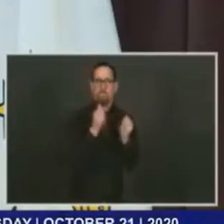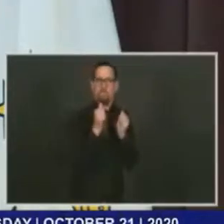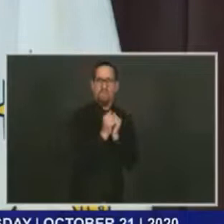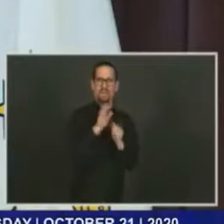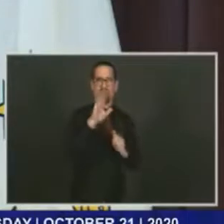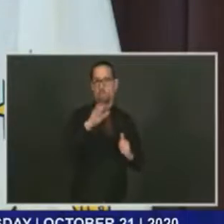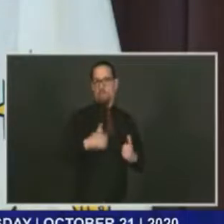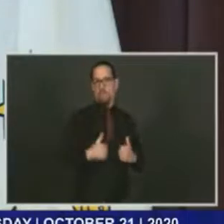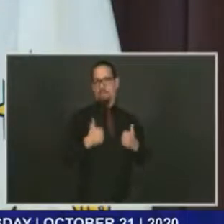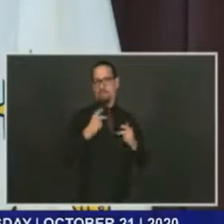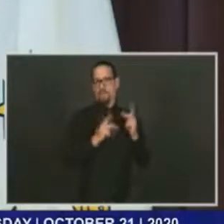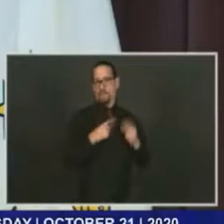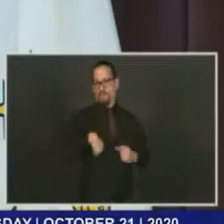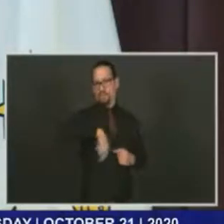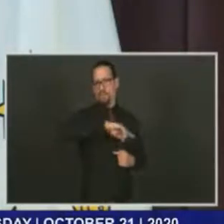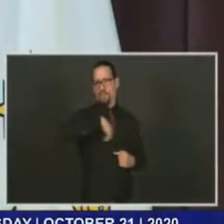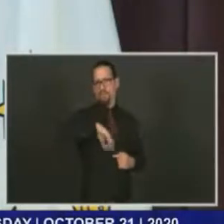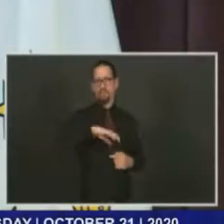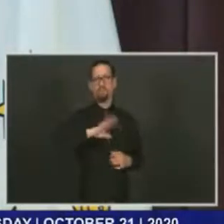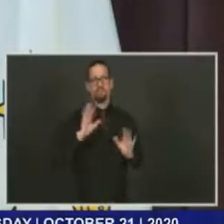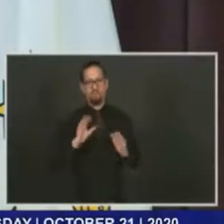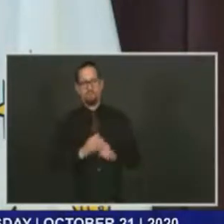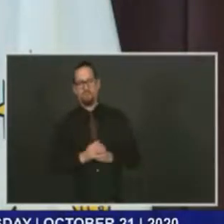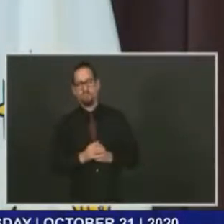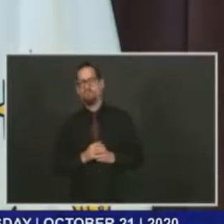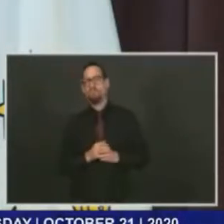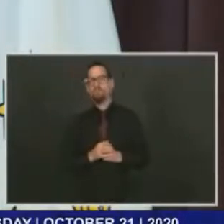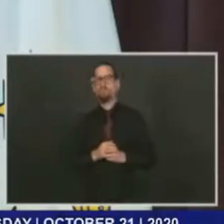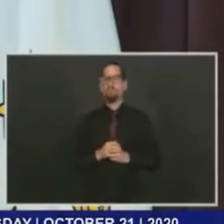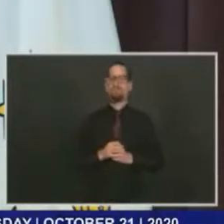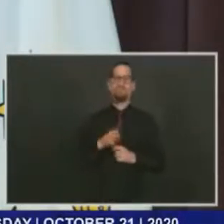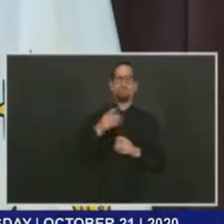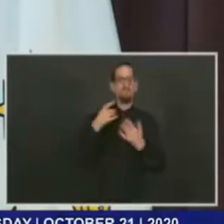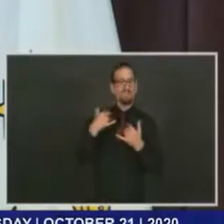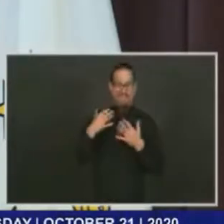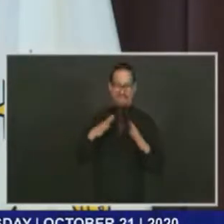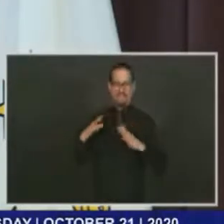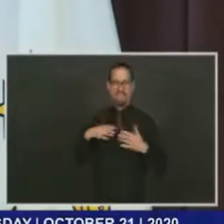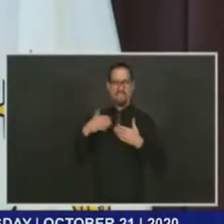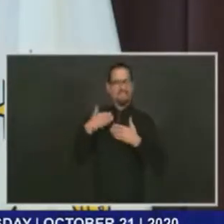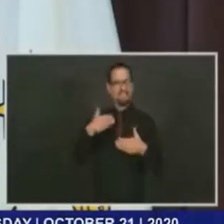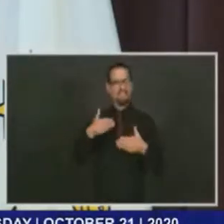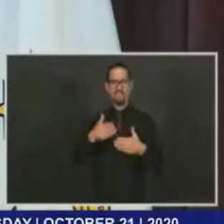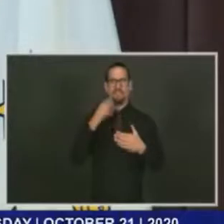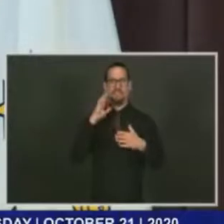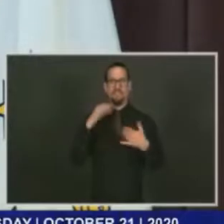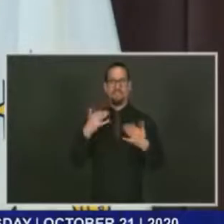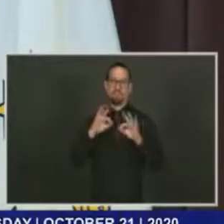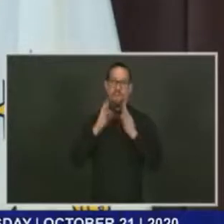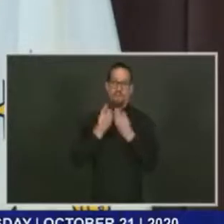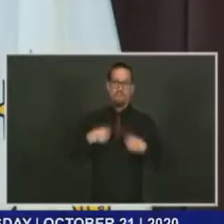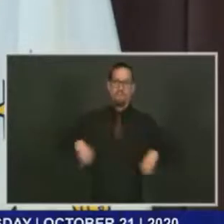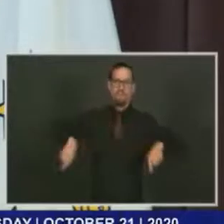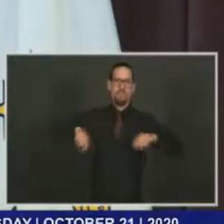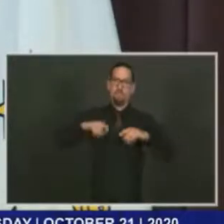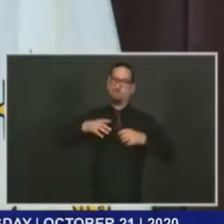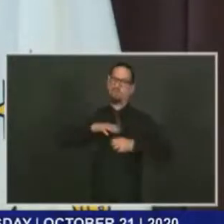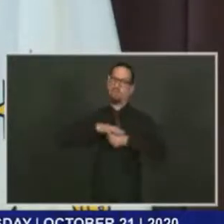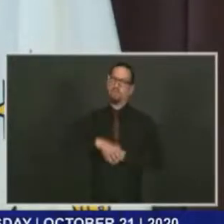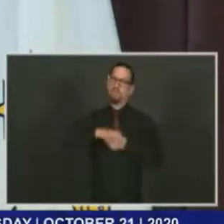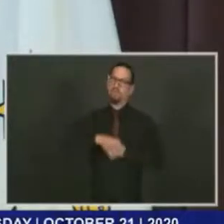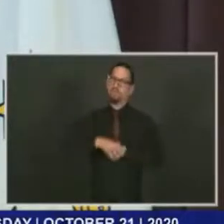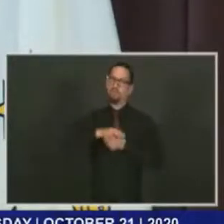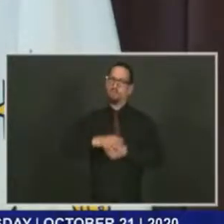note on Thanksgiving is that the holidays sometimes cause stress within families. This year might be even more